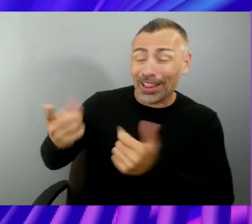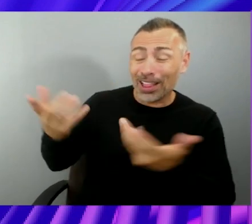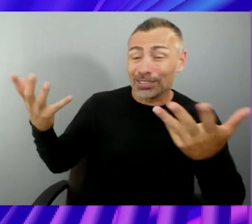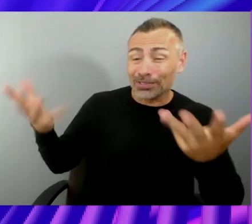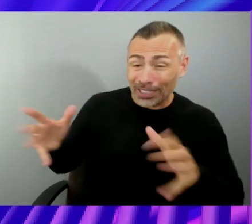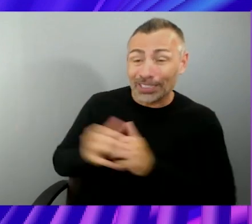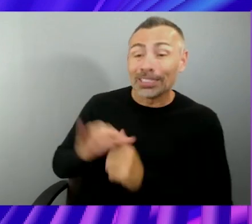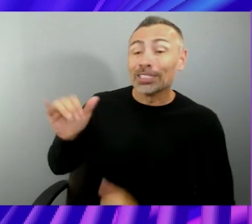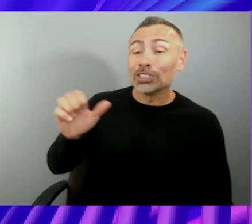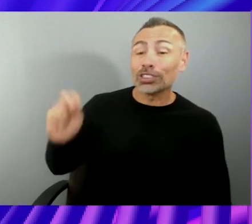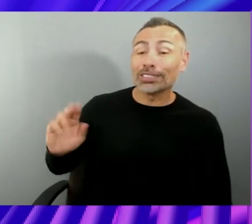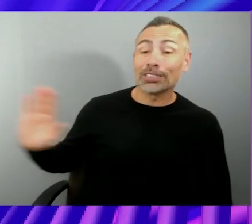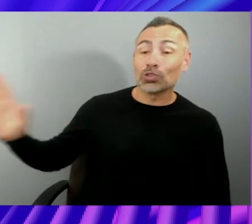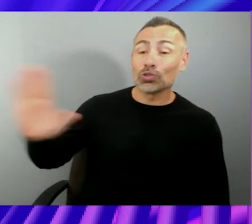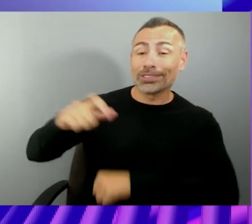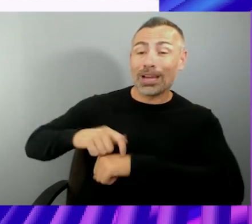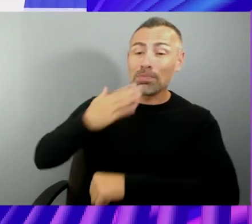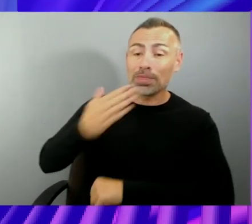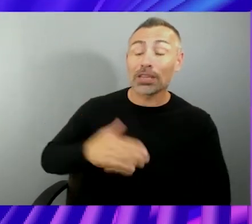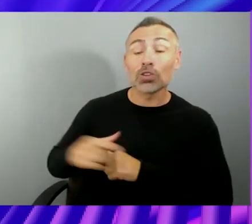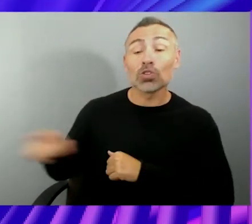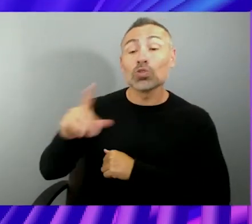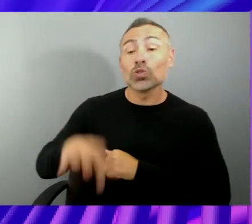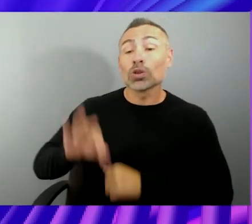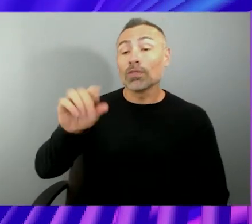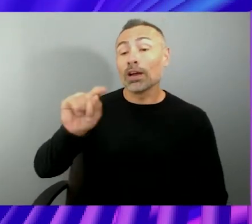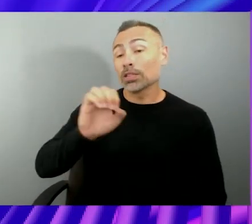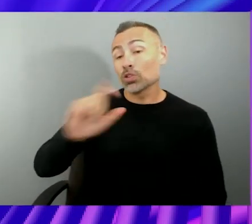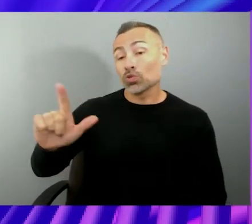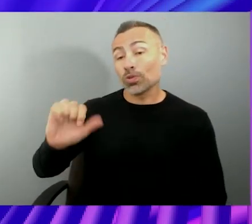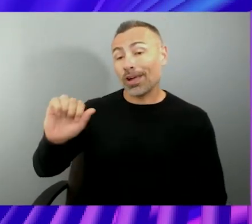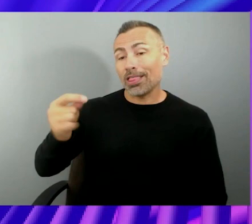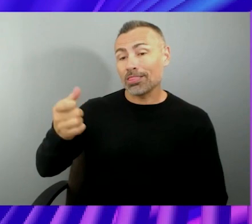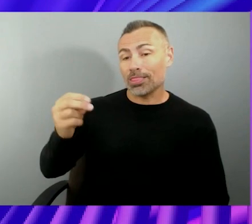much for the time. Yep. You can find the tool, the Athena tool that we built